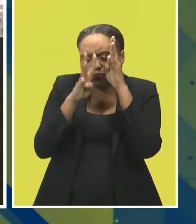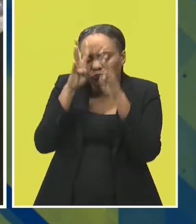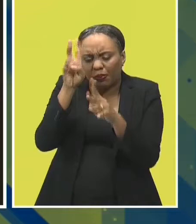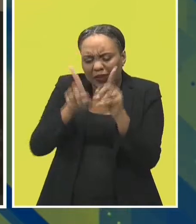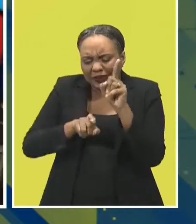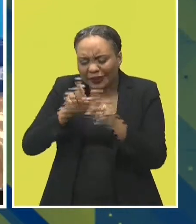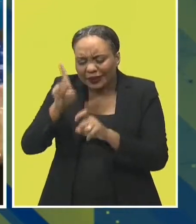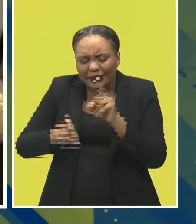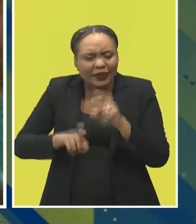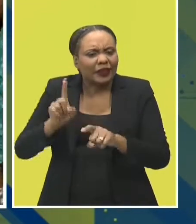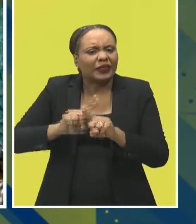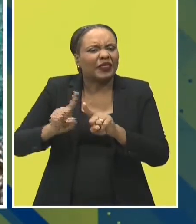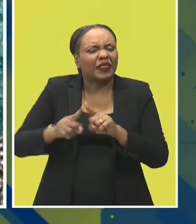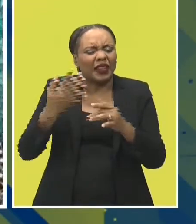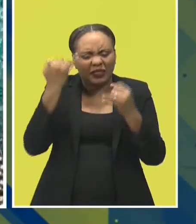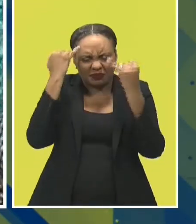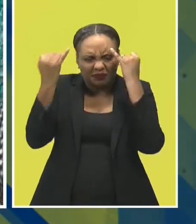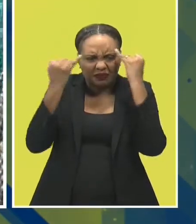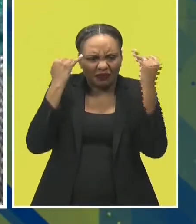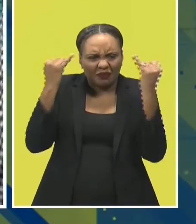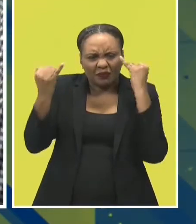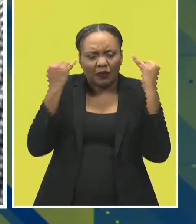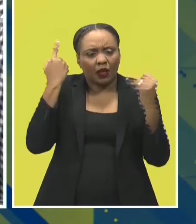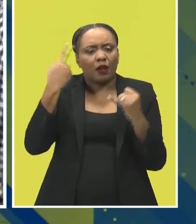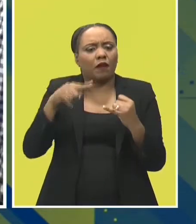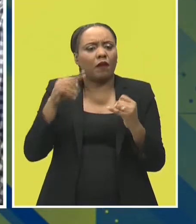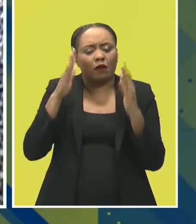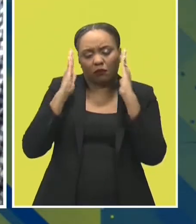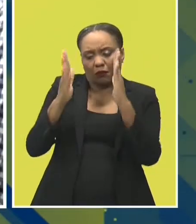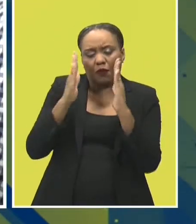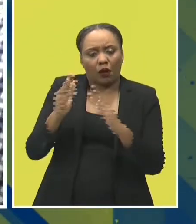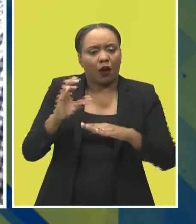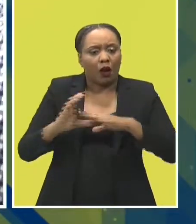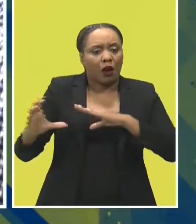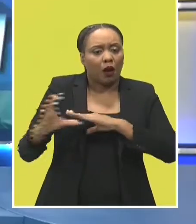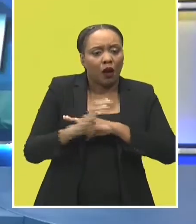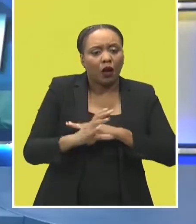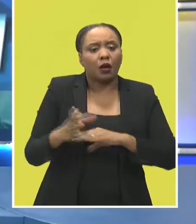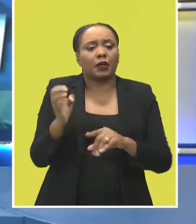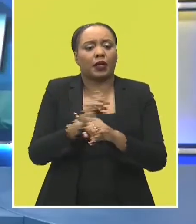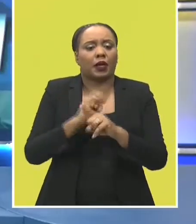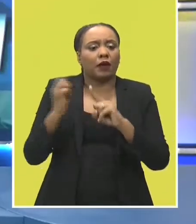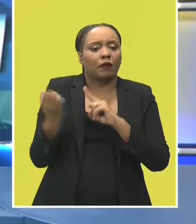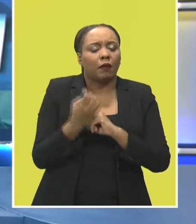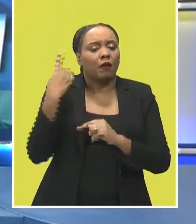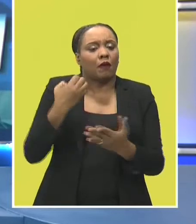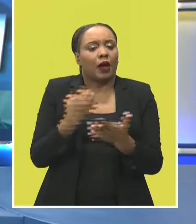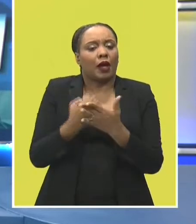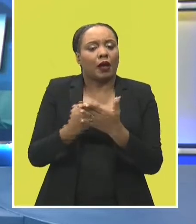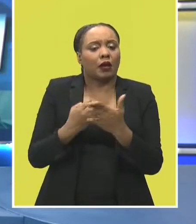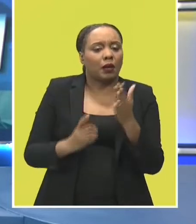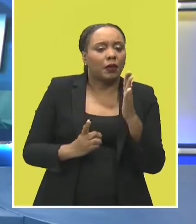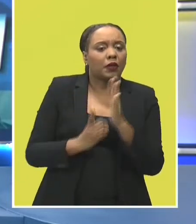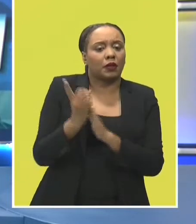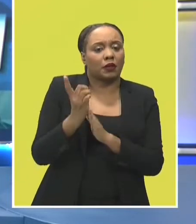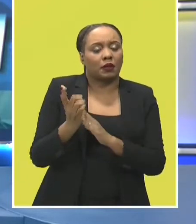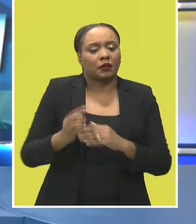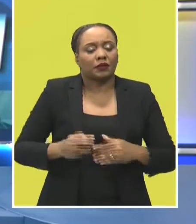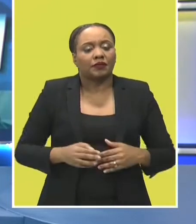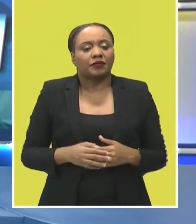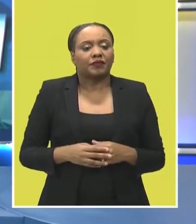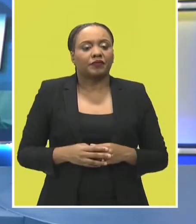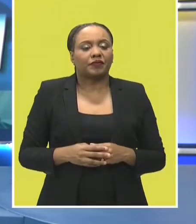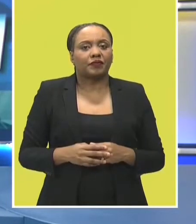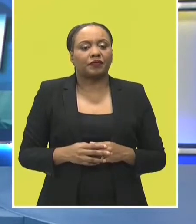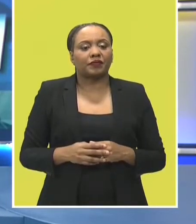small island developing states, or SIDS, with a focus on Caribbean countries in the sustainable development of their ocean-based economic